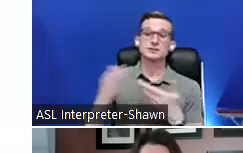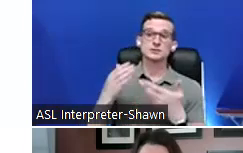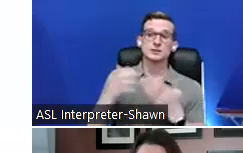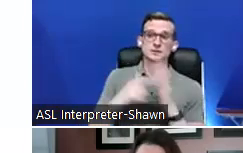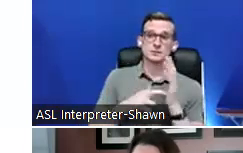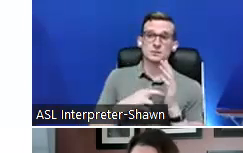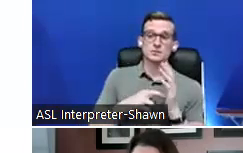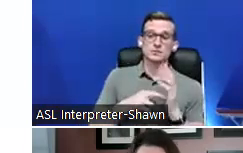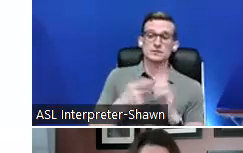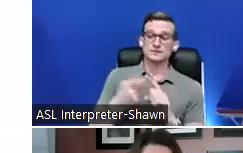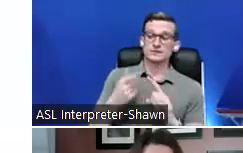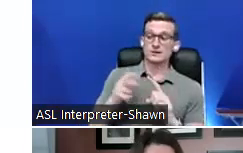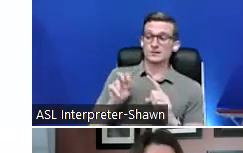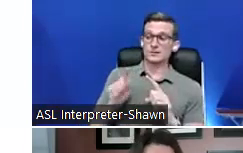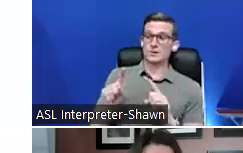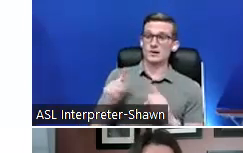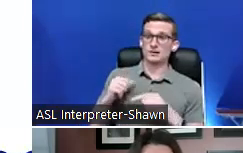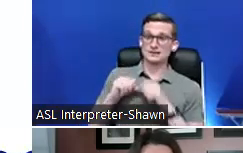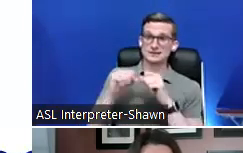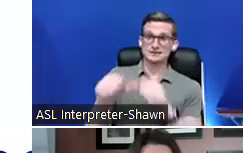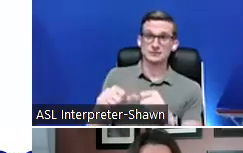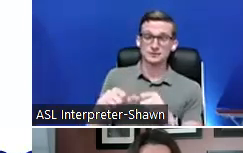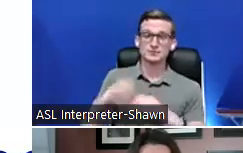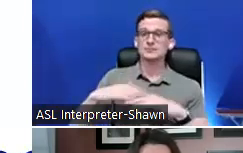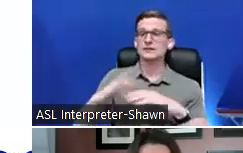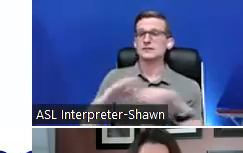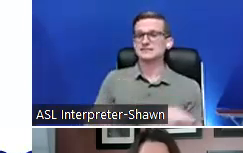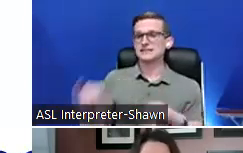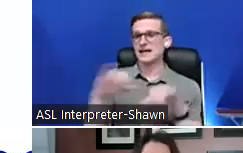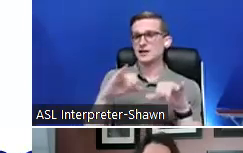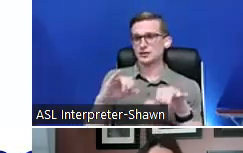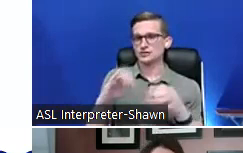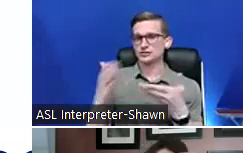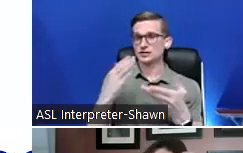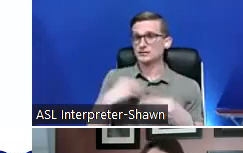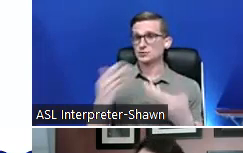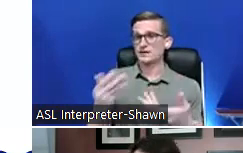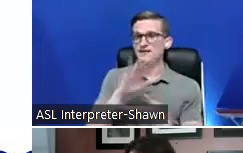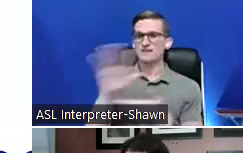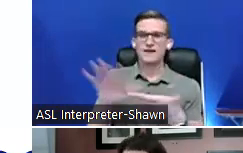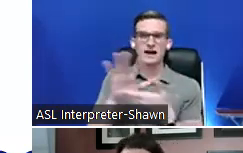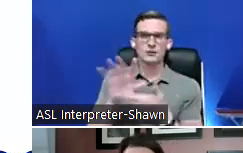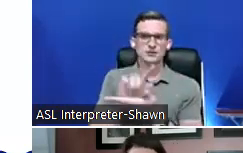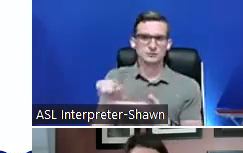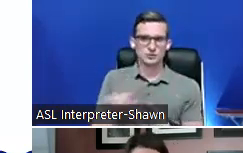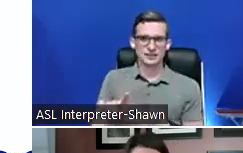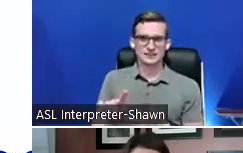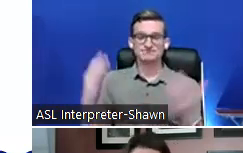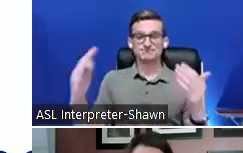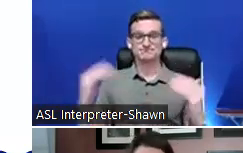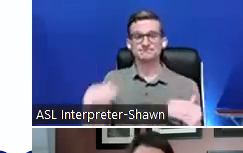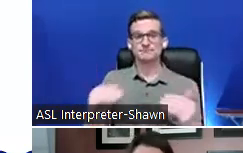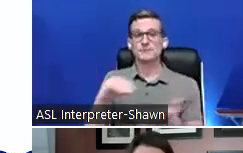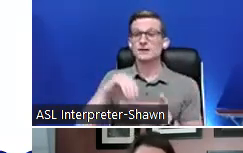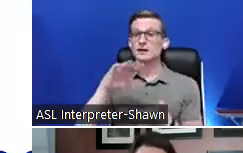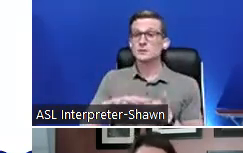standard, minimum of 5 hours per week. Next slide. Thank you. So documentation and timeliness, I'll go through this first